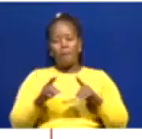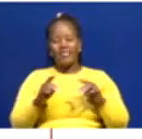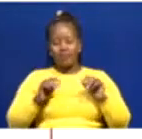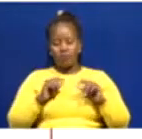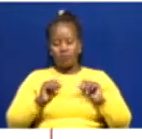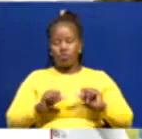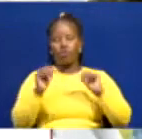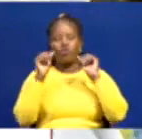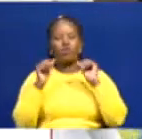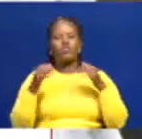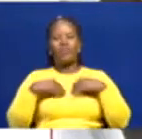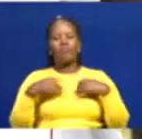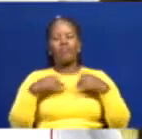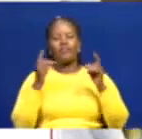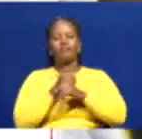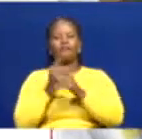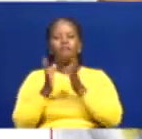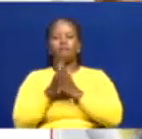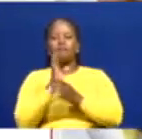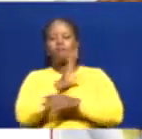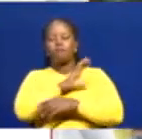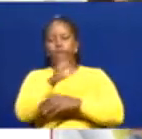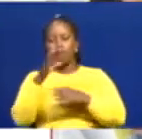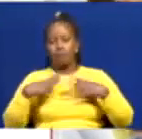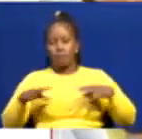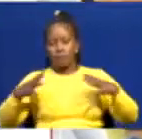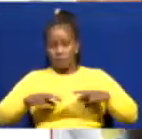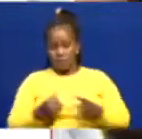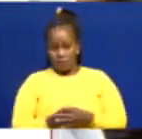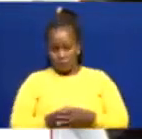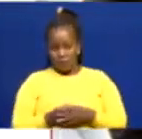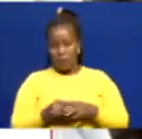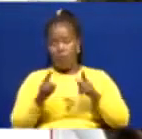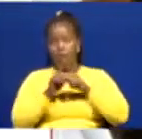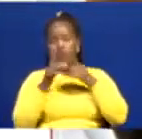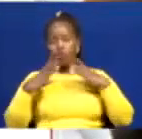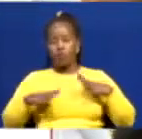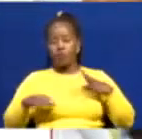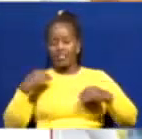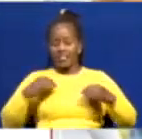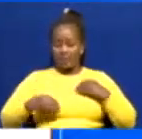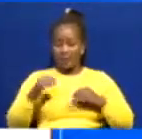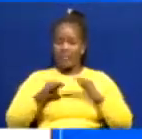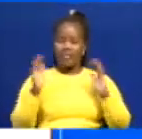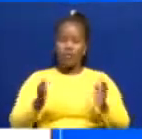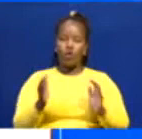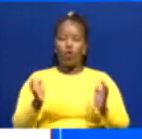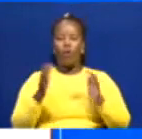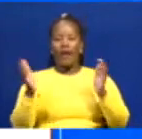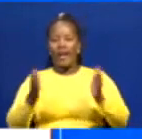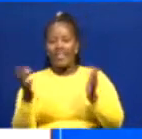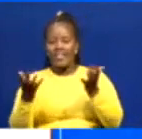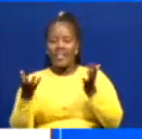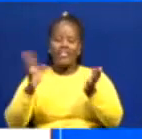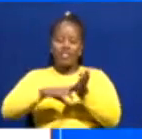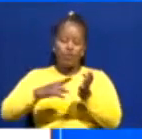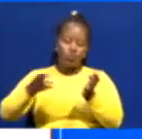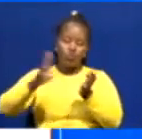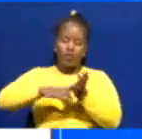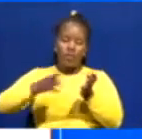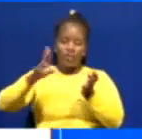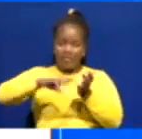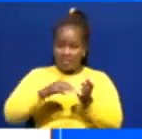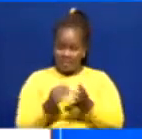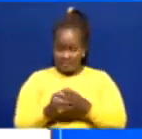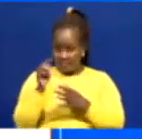making a difference to people's lives. People living with disabilities were also encouraged to register for the marathon. This event is of a very